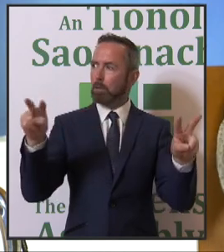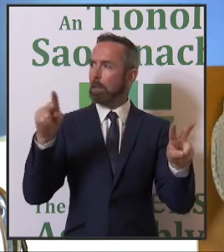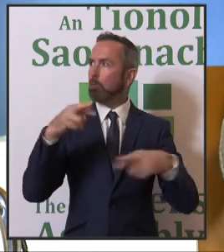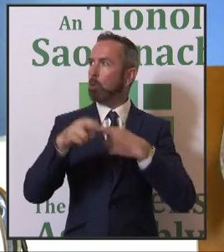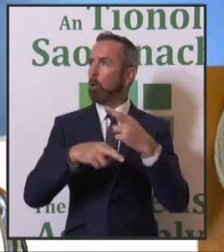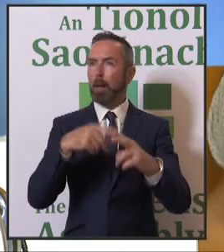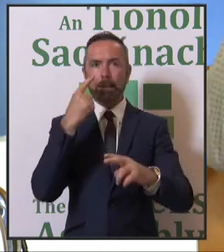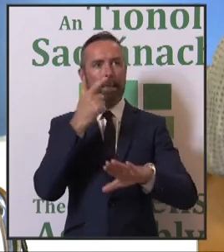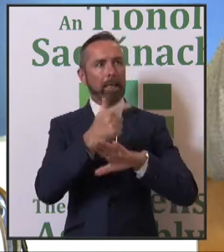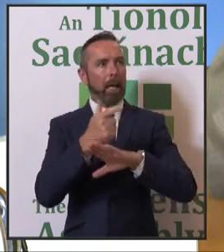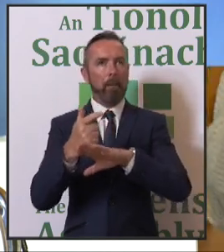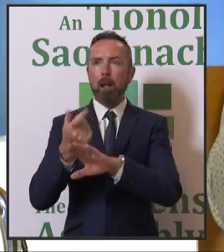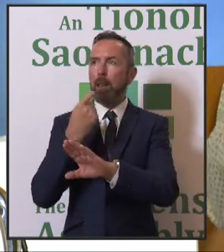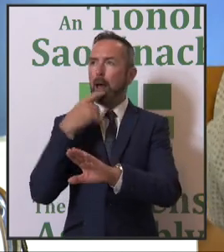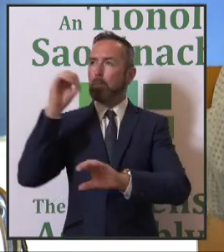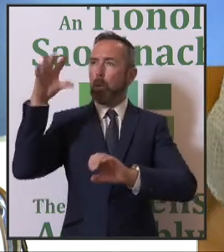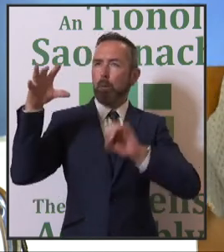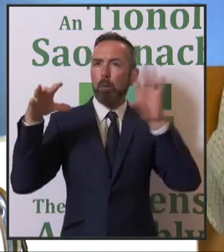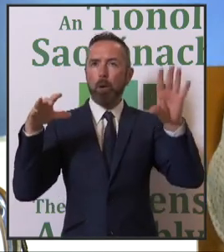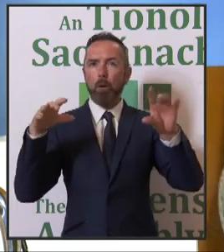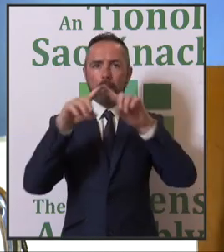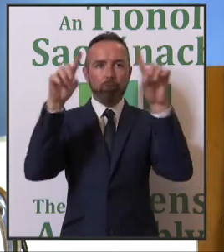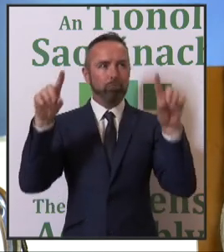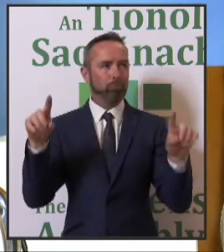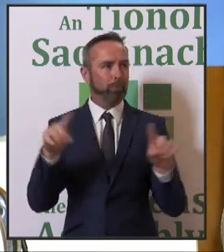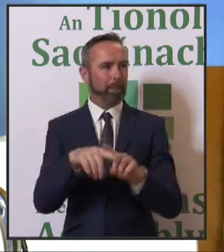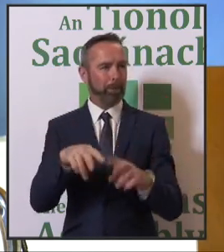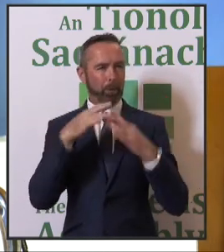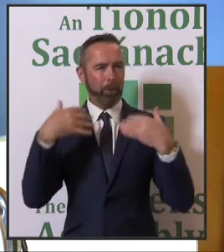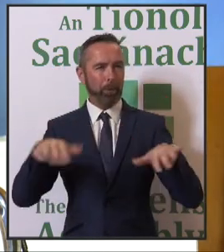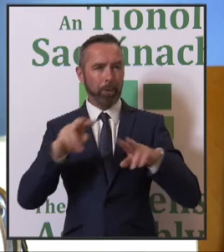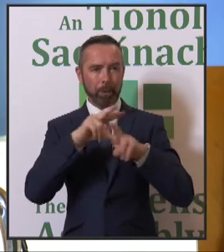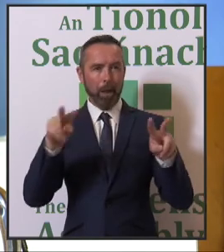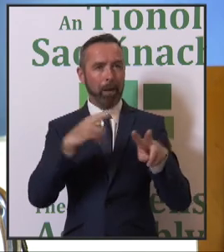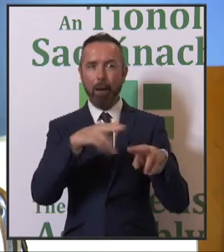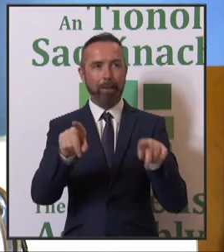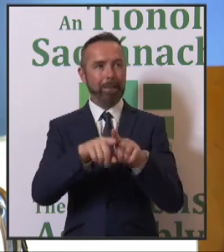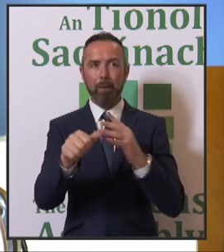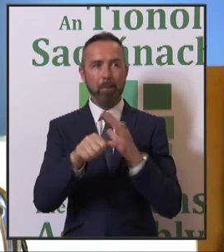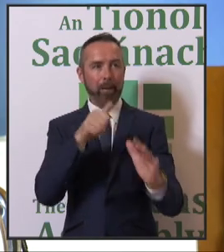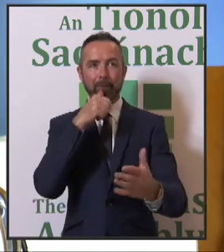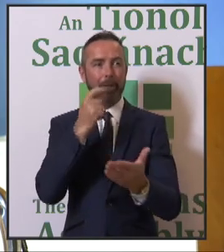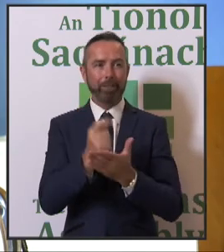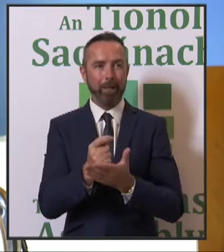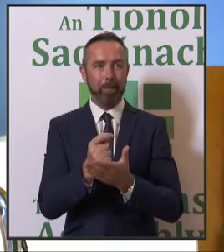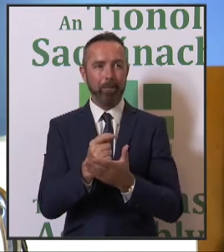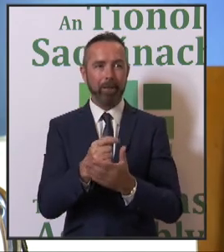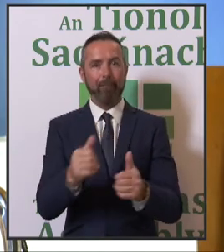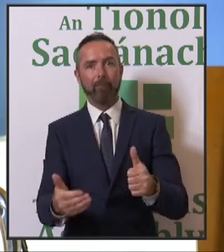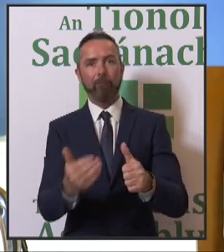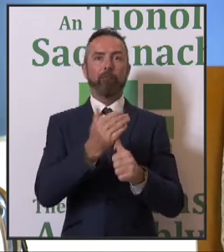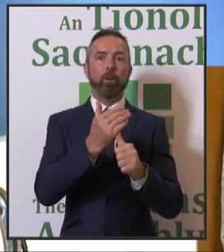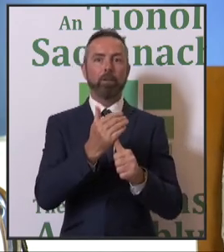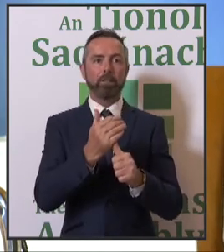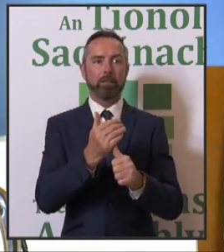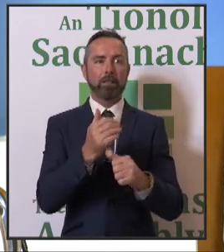see cameras and lights and screens, and so it's not the experience I had when I was here for the first inaugural presentation of